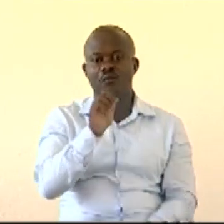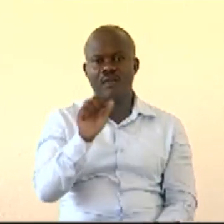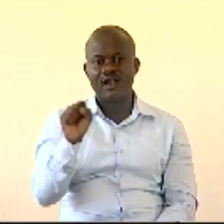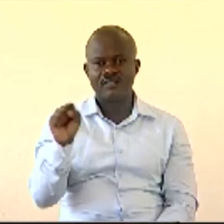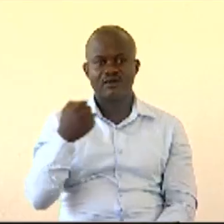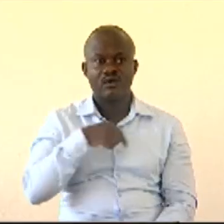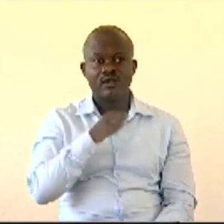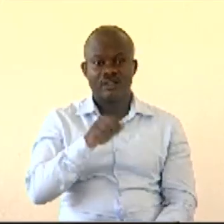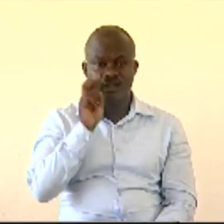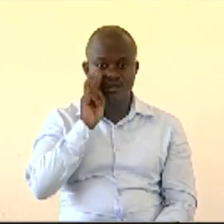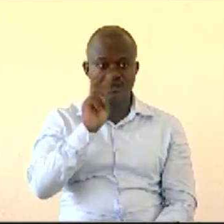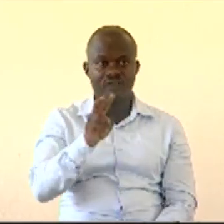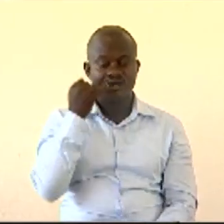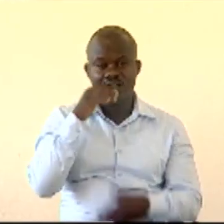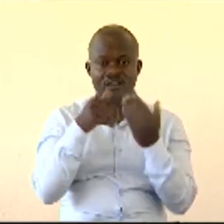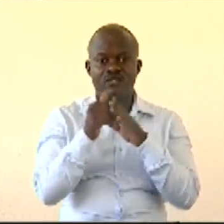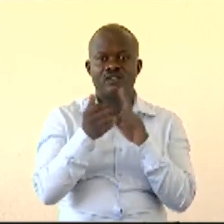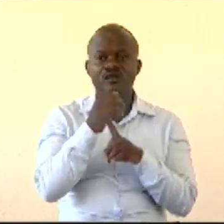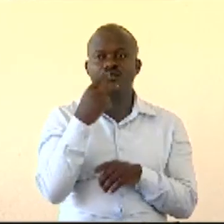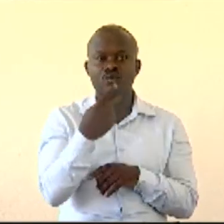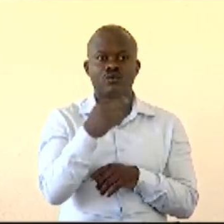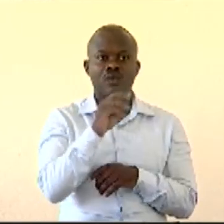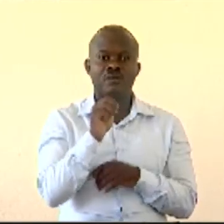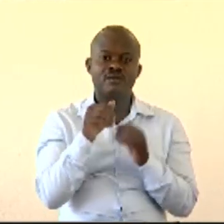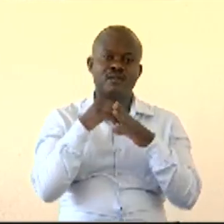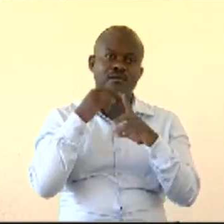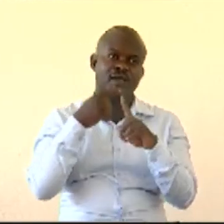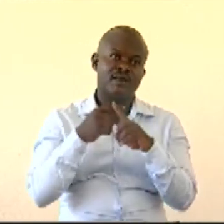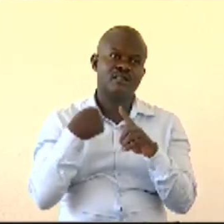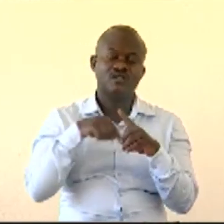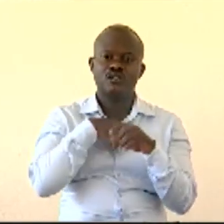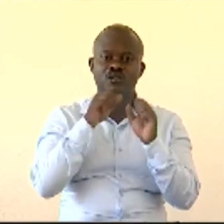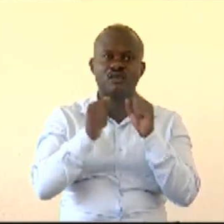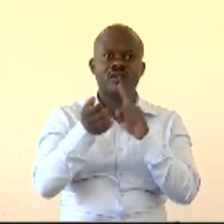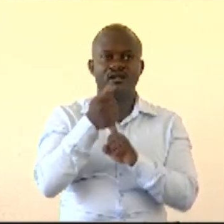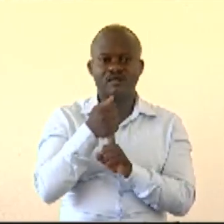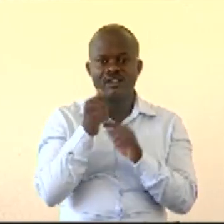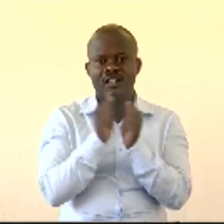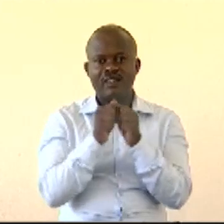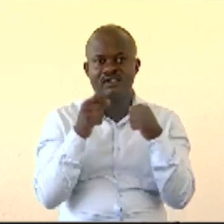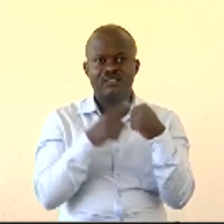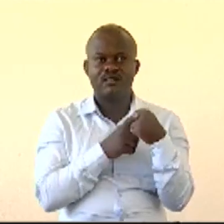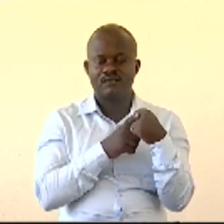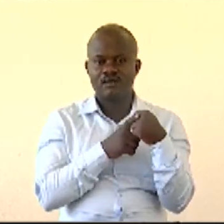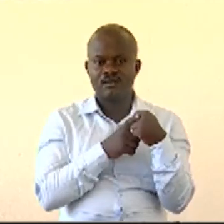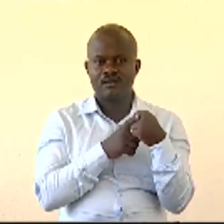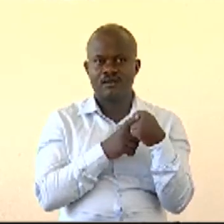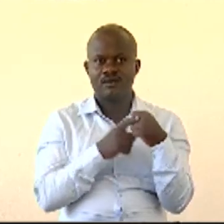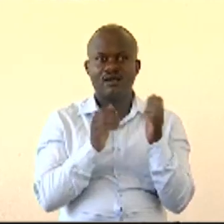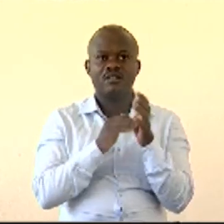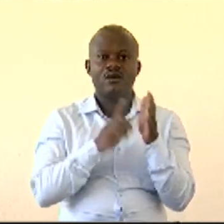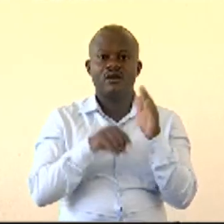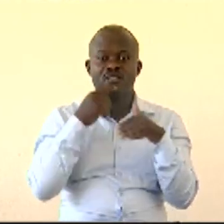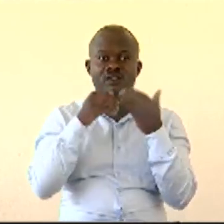can see if we take 2 grams plus 16 grams, we should get 18 grams. And what is